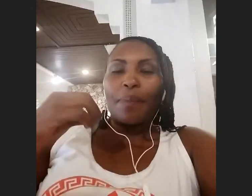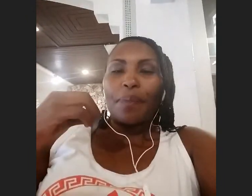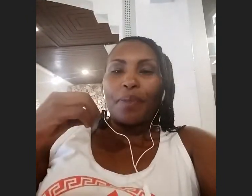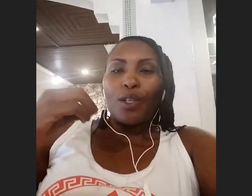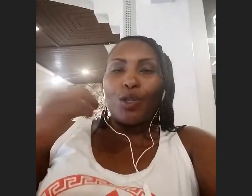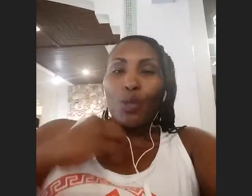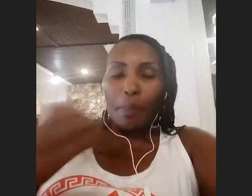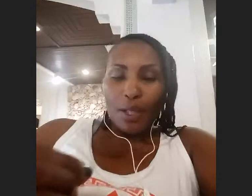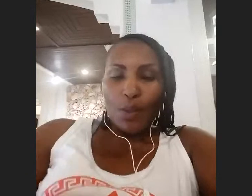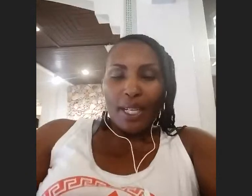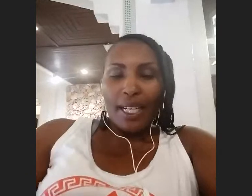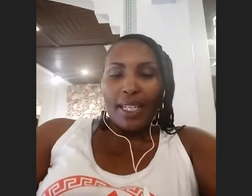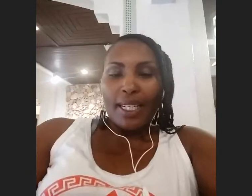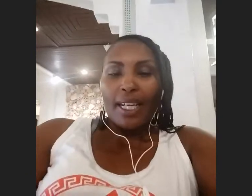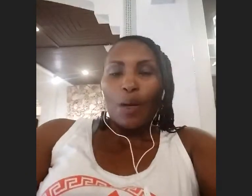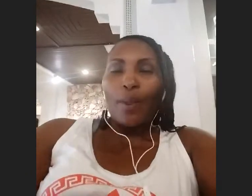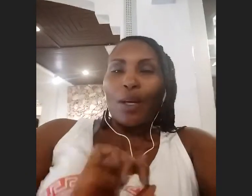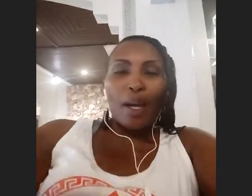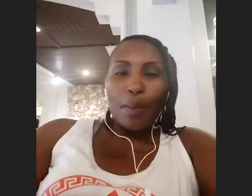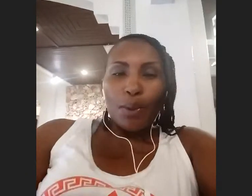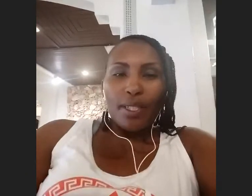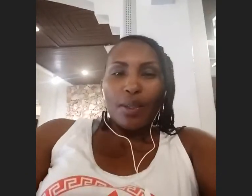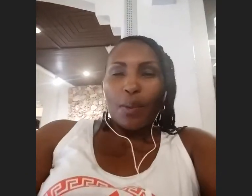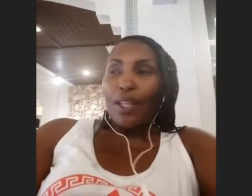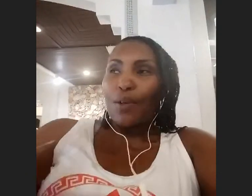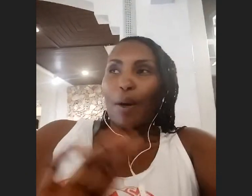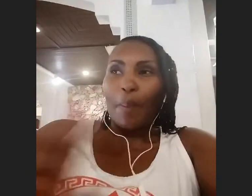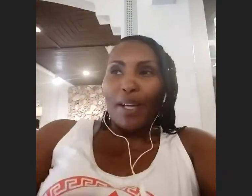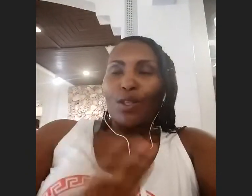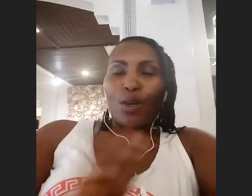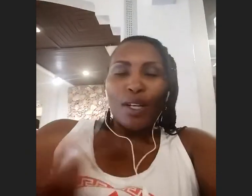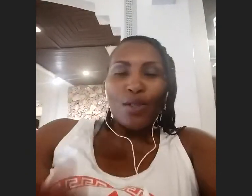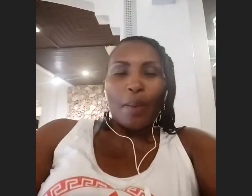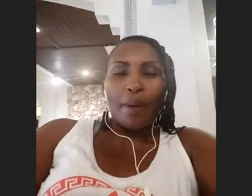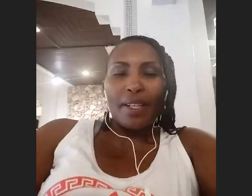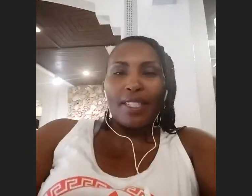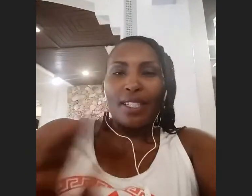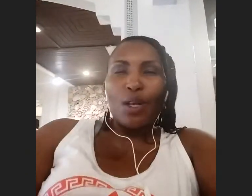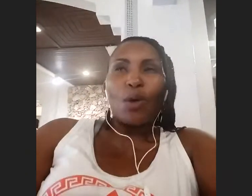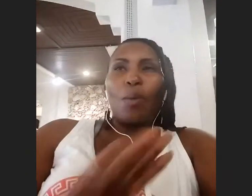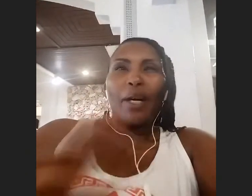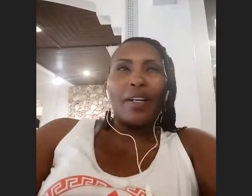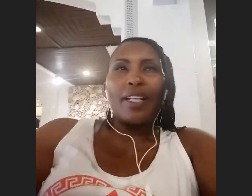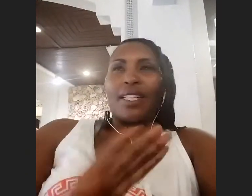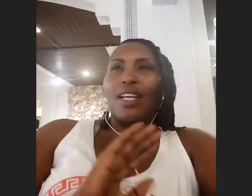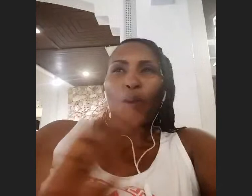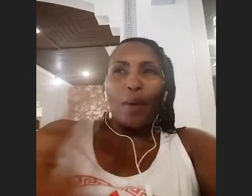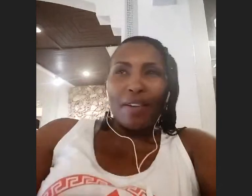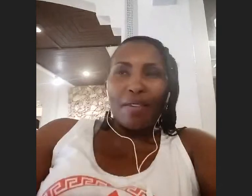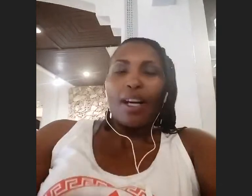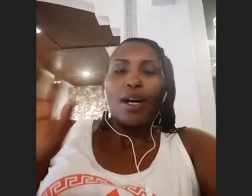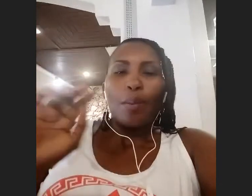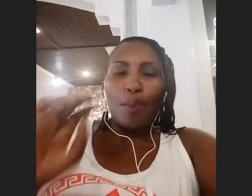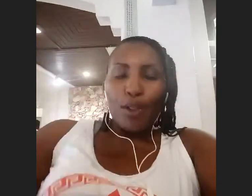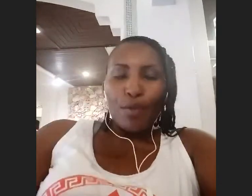actually do the best we can without labels, whether you are a parent, so long as you're a parent, single, married,